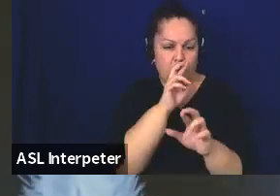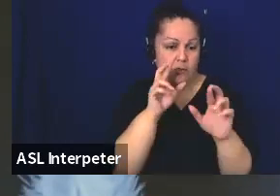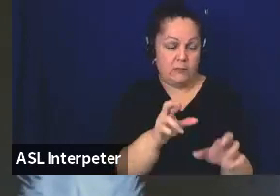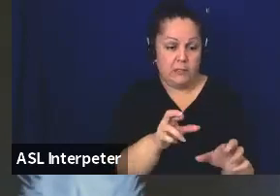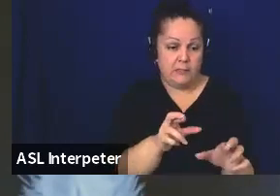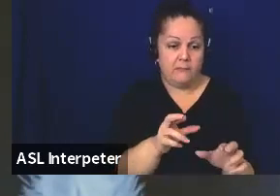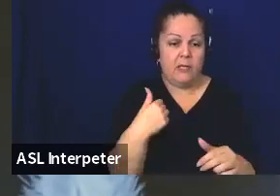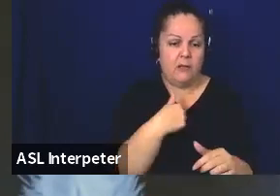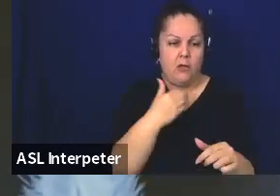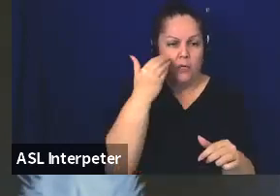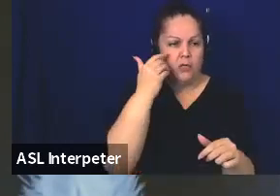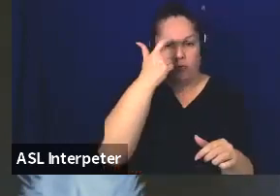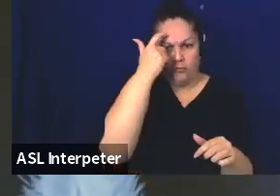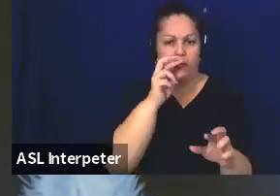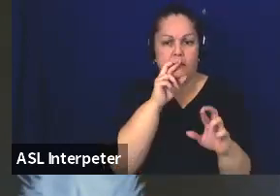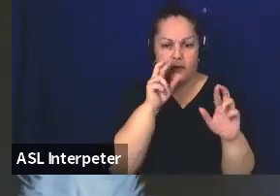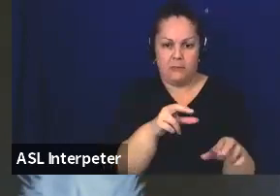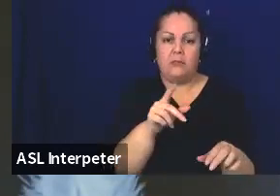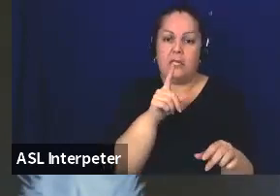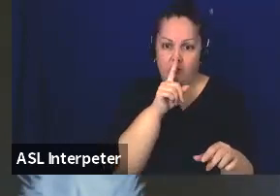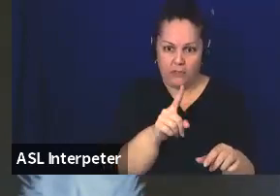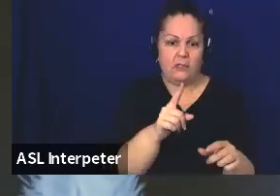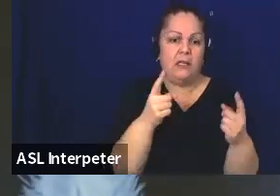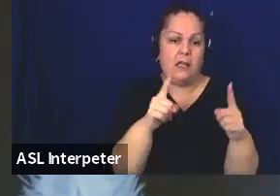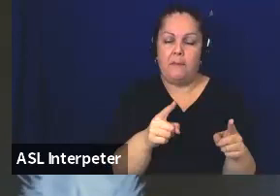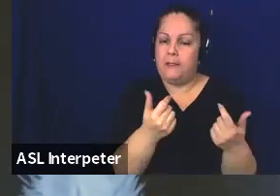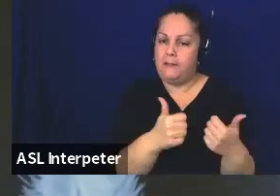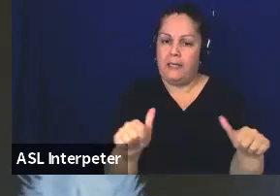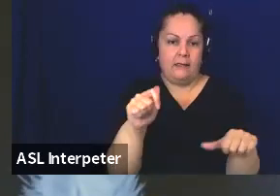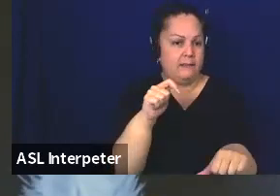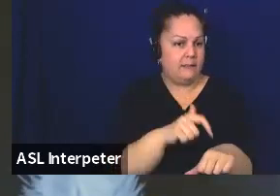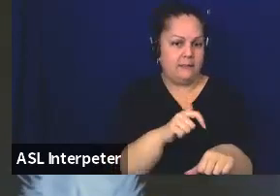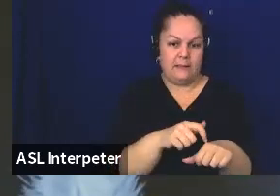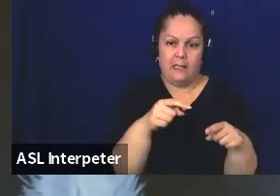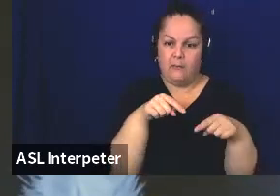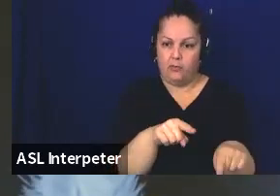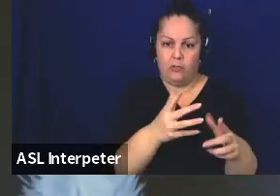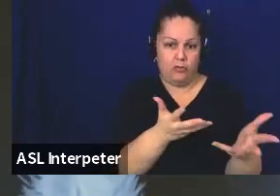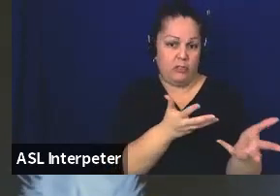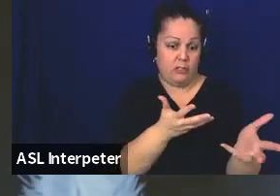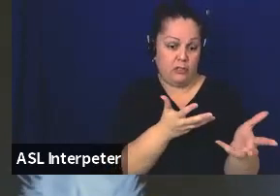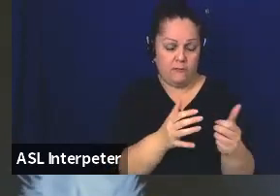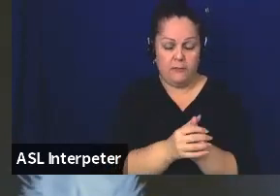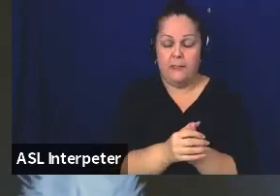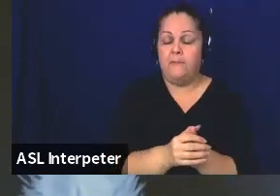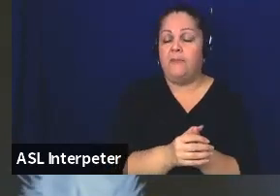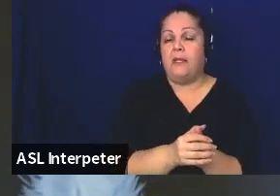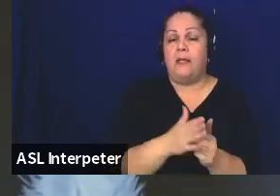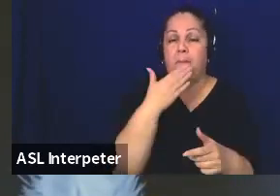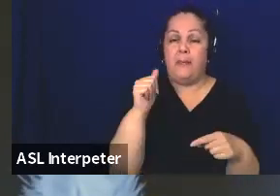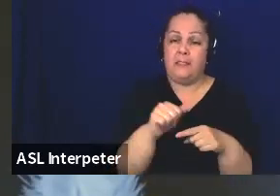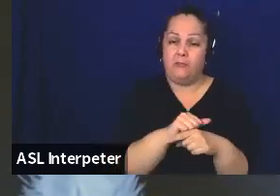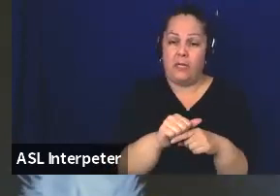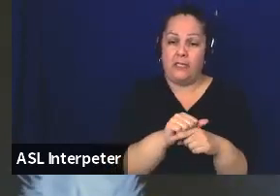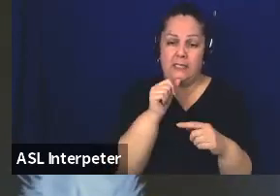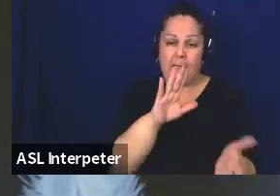know that trauma responses can really occur at any given time during your interaction. Best practices in mitigating